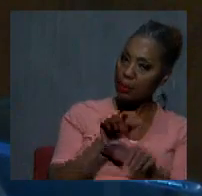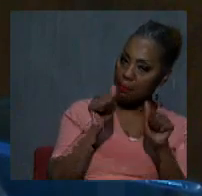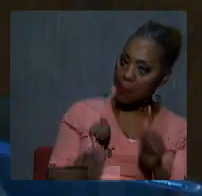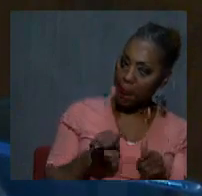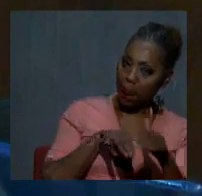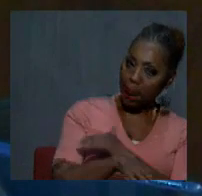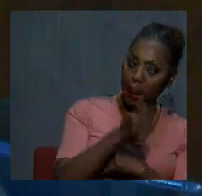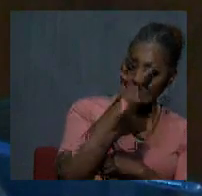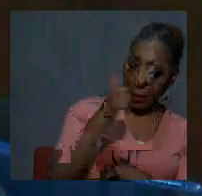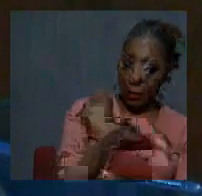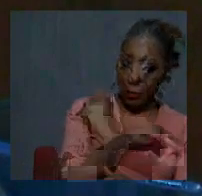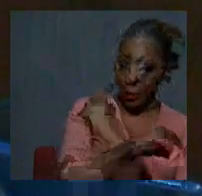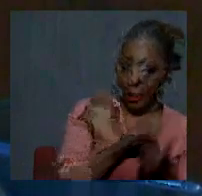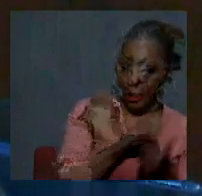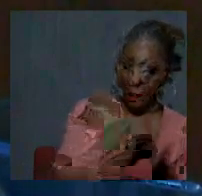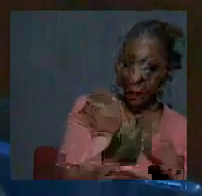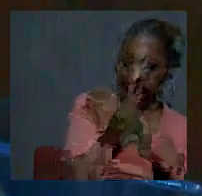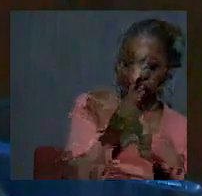community garden